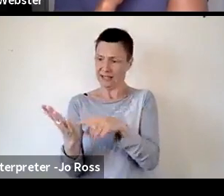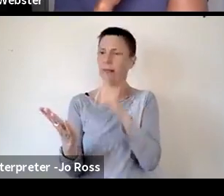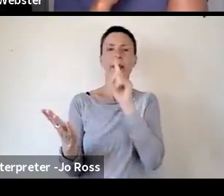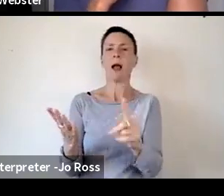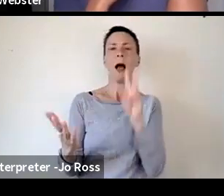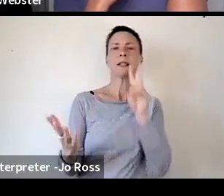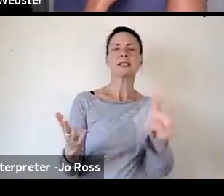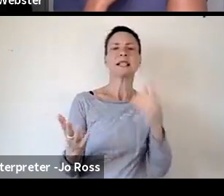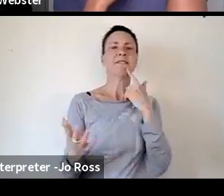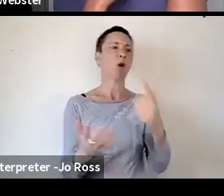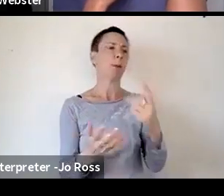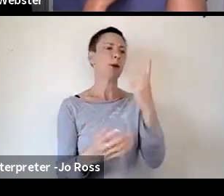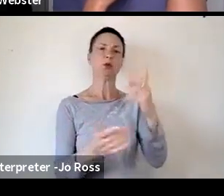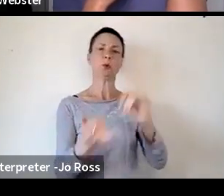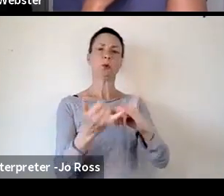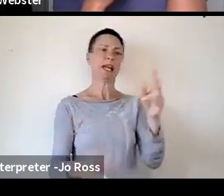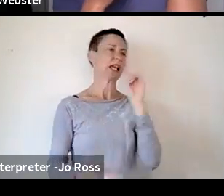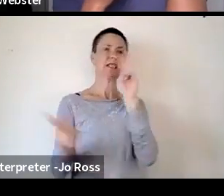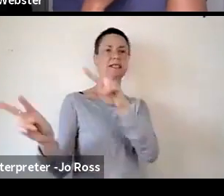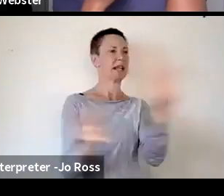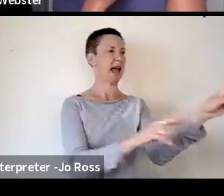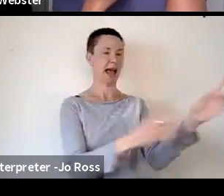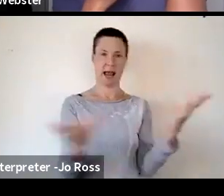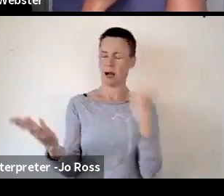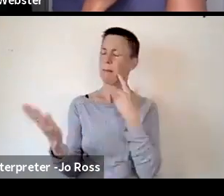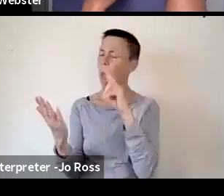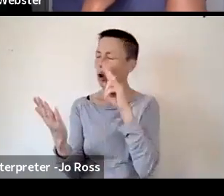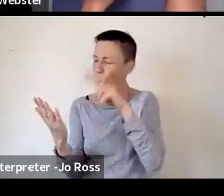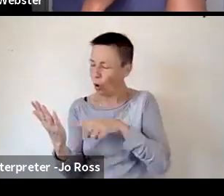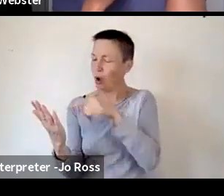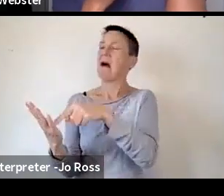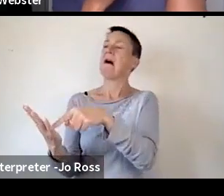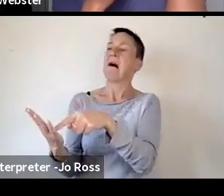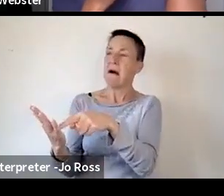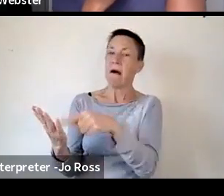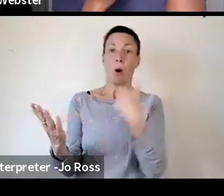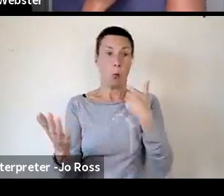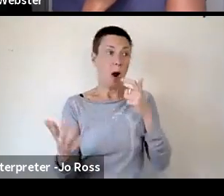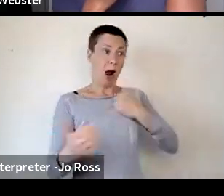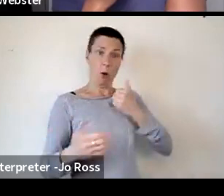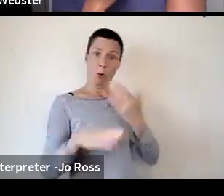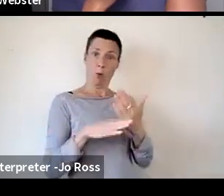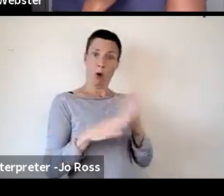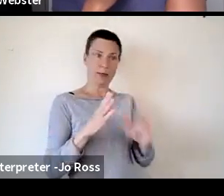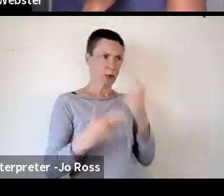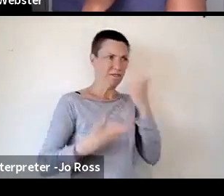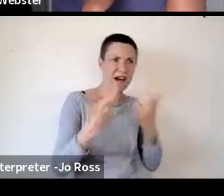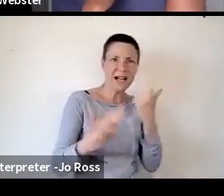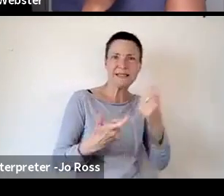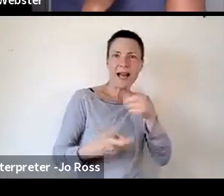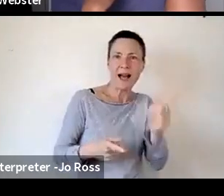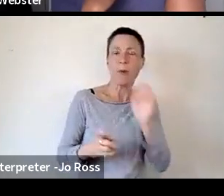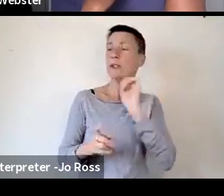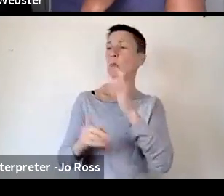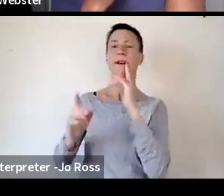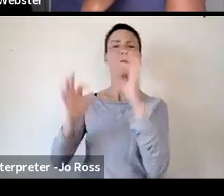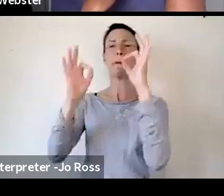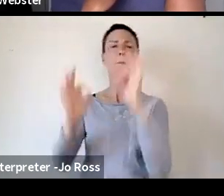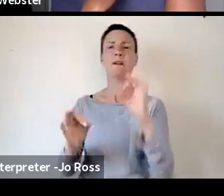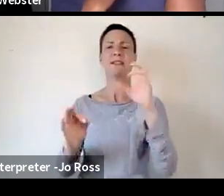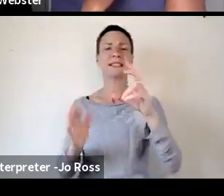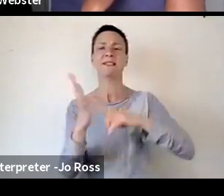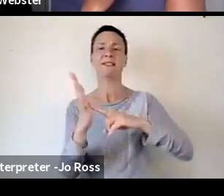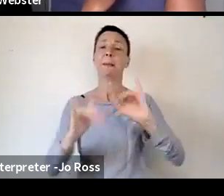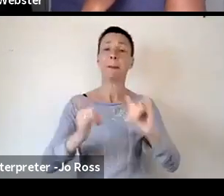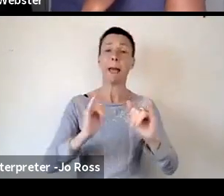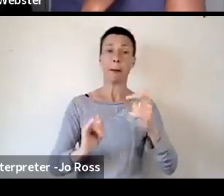a 2-second scan. And that's what we find our work is, to find out what that is for that person. They don't have the perfect CV, whatever that